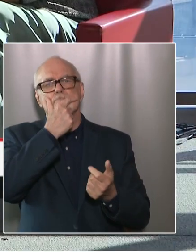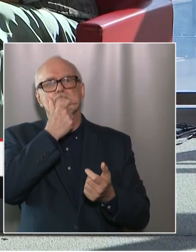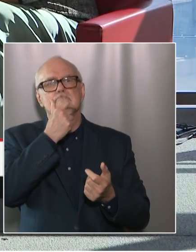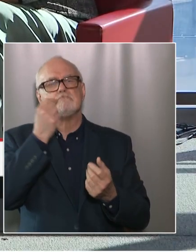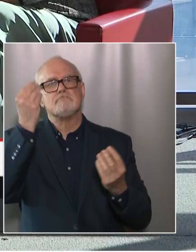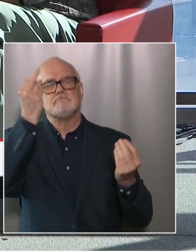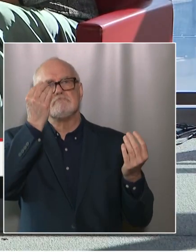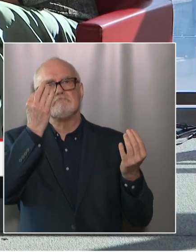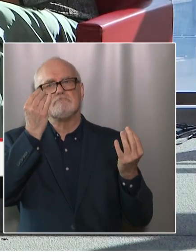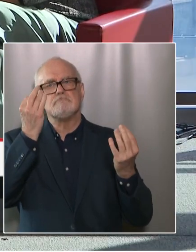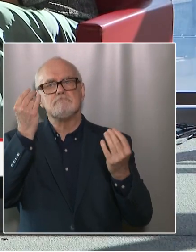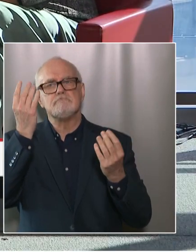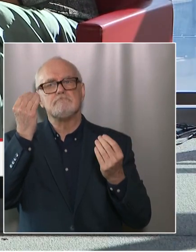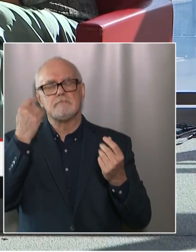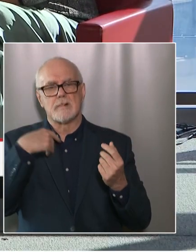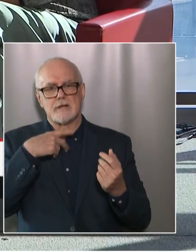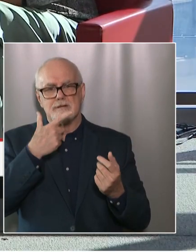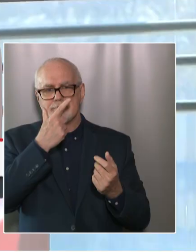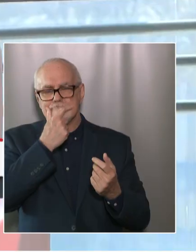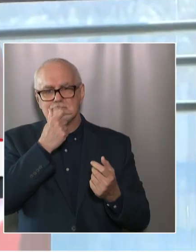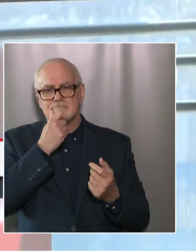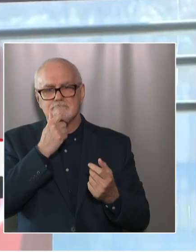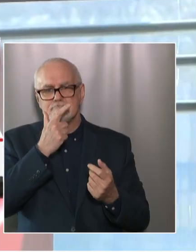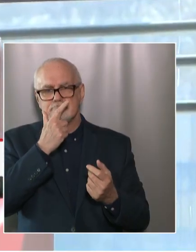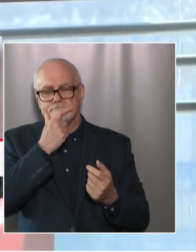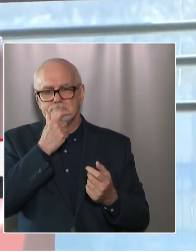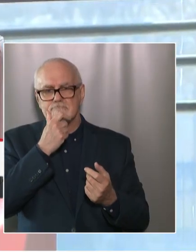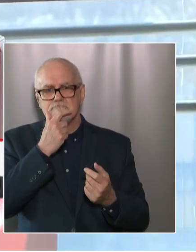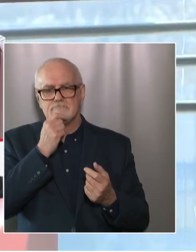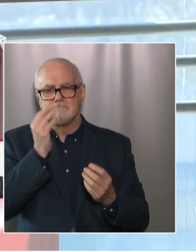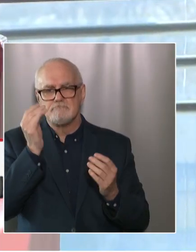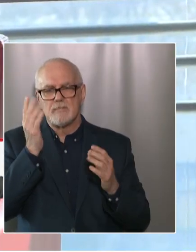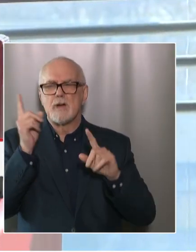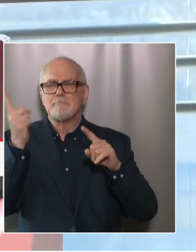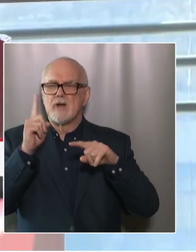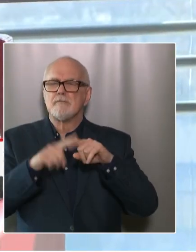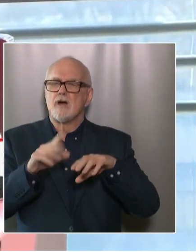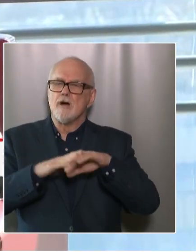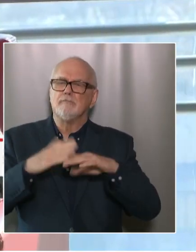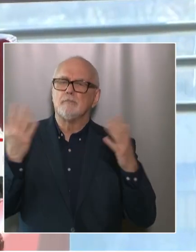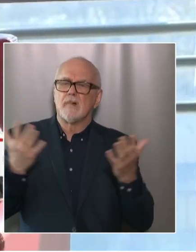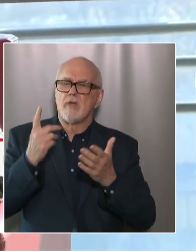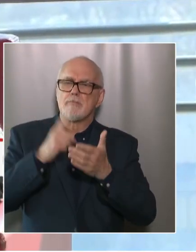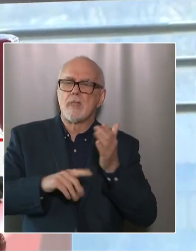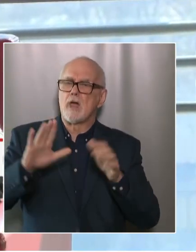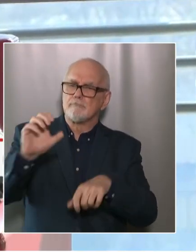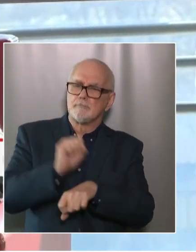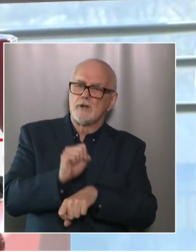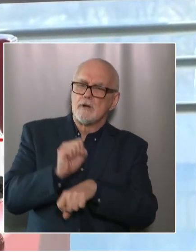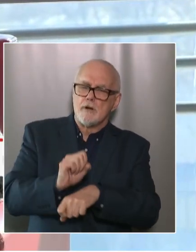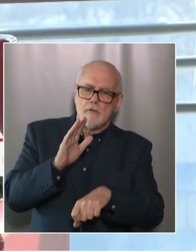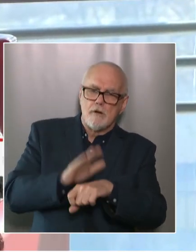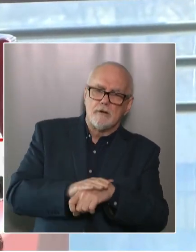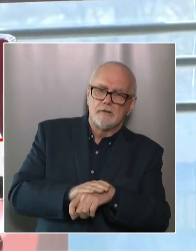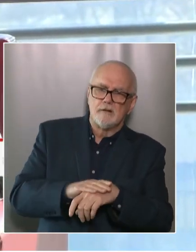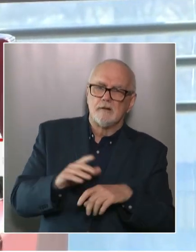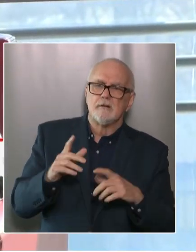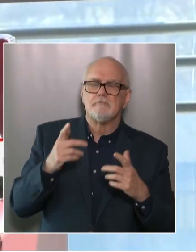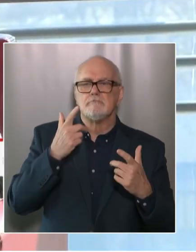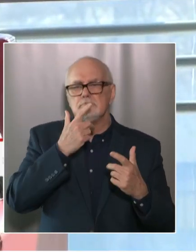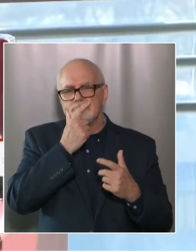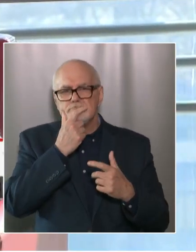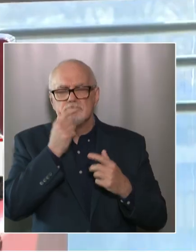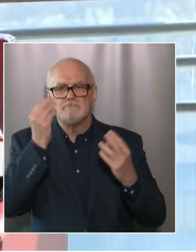I always, it depends on what they're working on, but I think the biggest thing that I share with